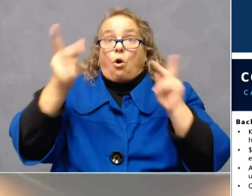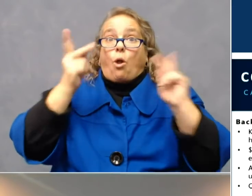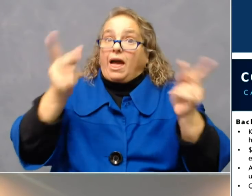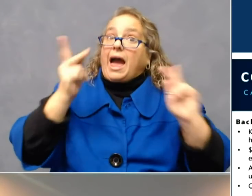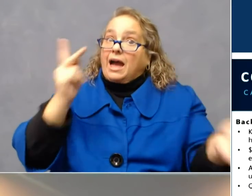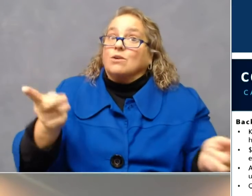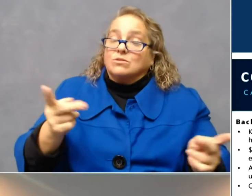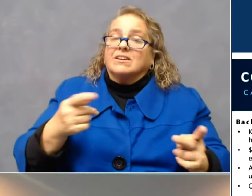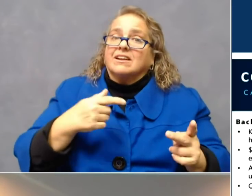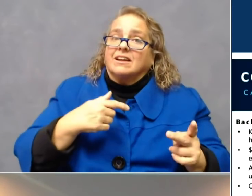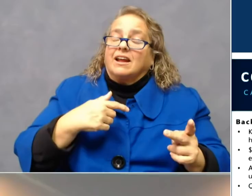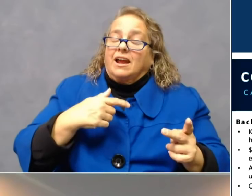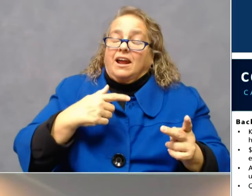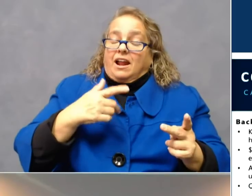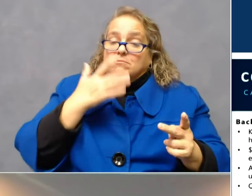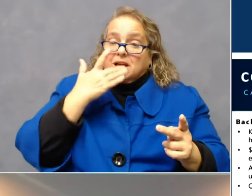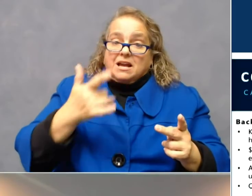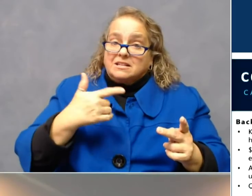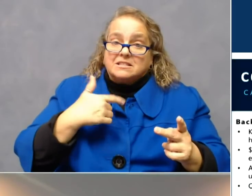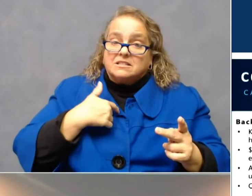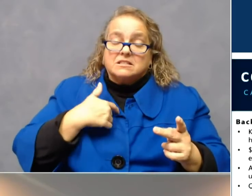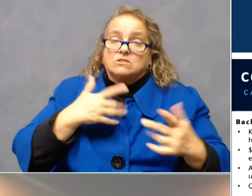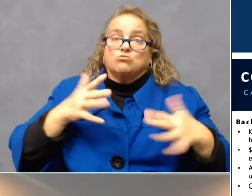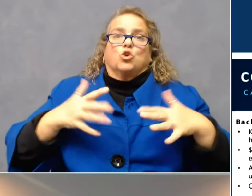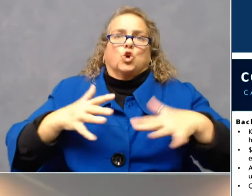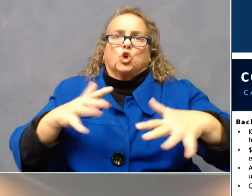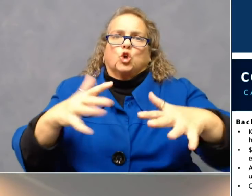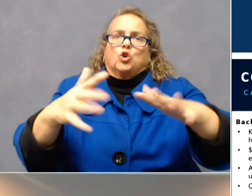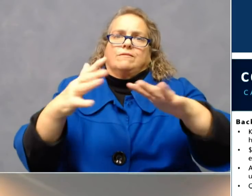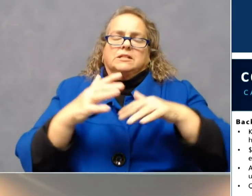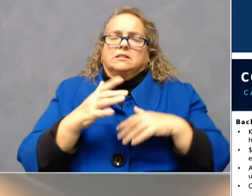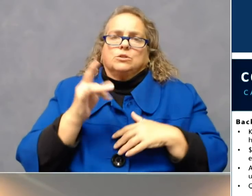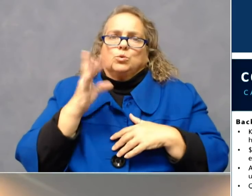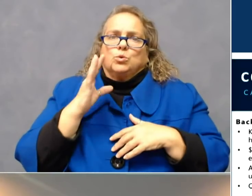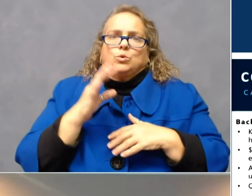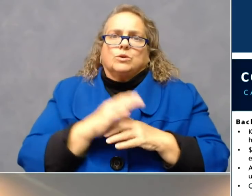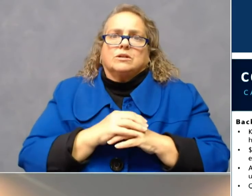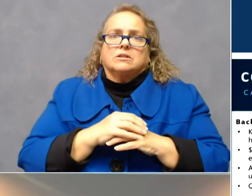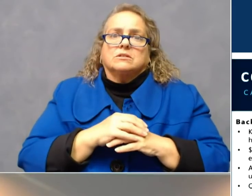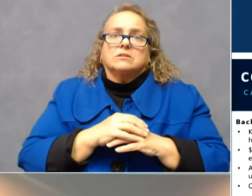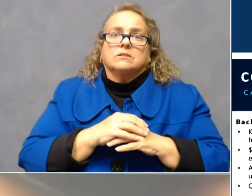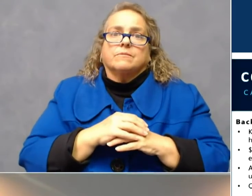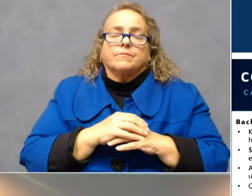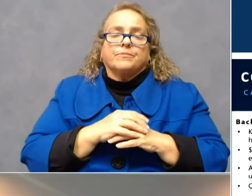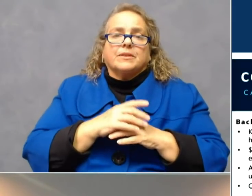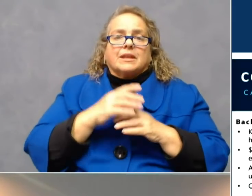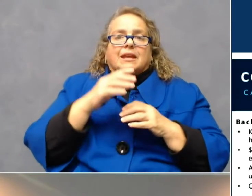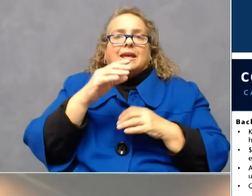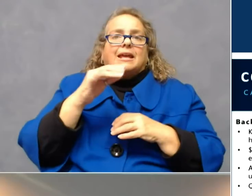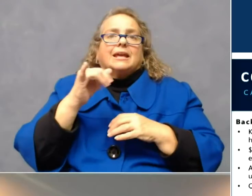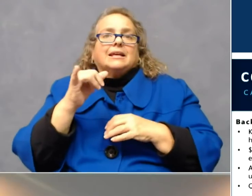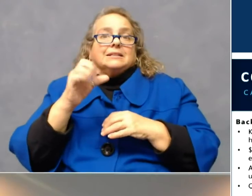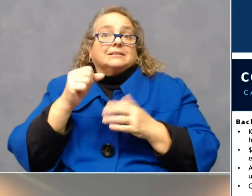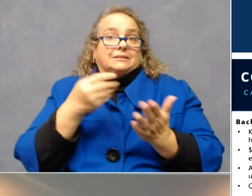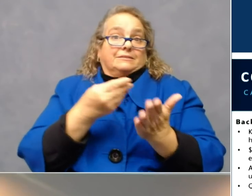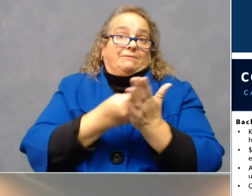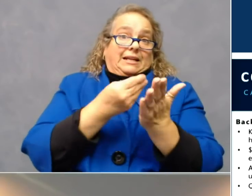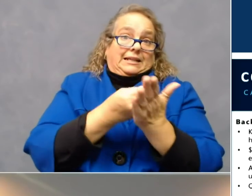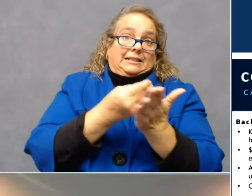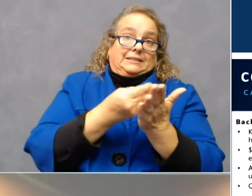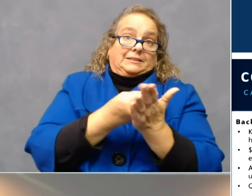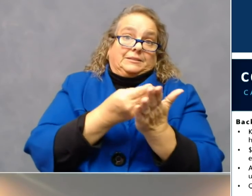to lose it now, is we're facing a funding cliff. Essentially, all of our